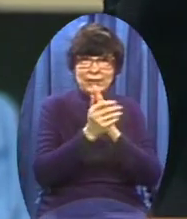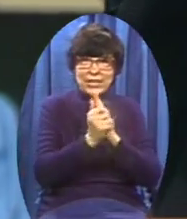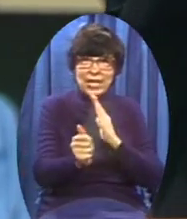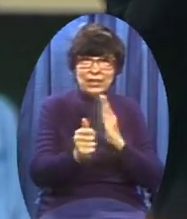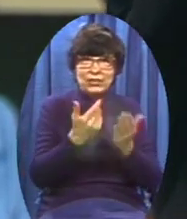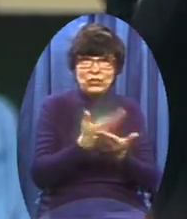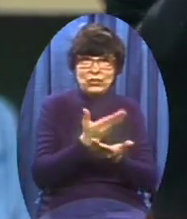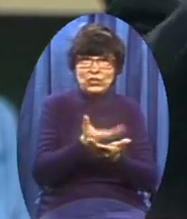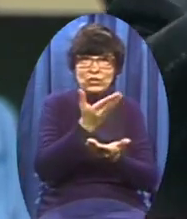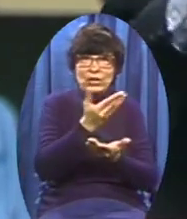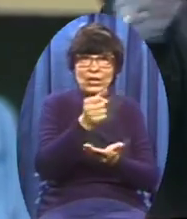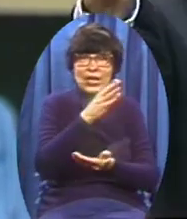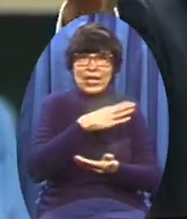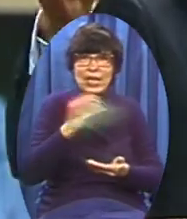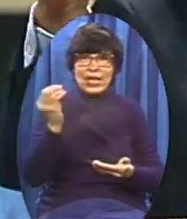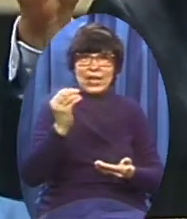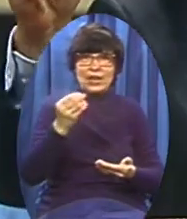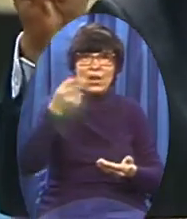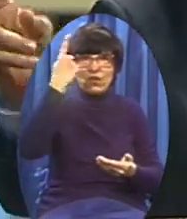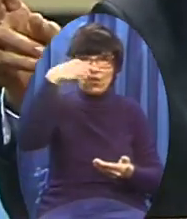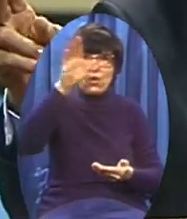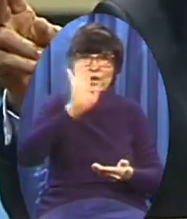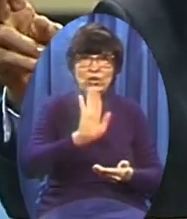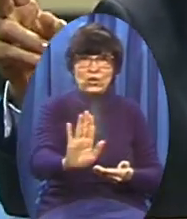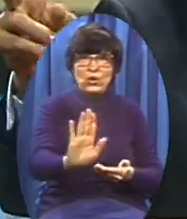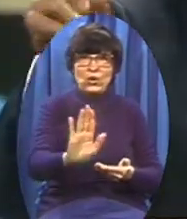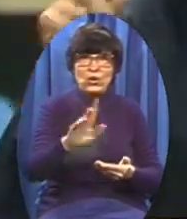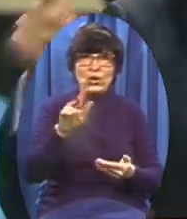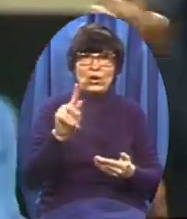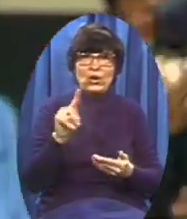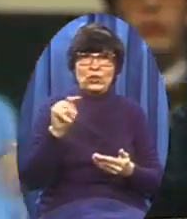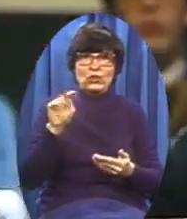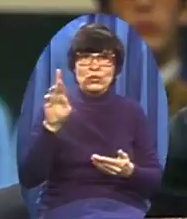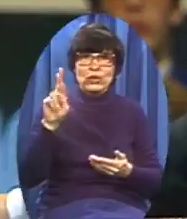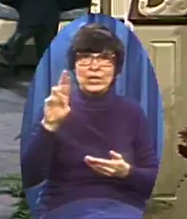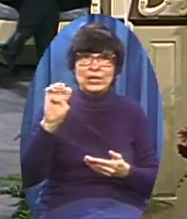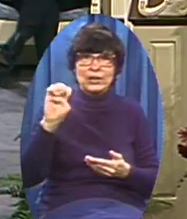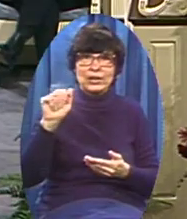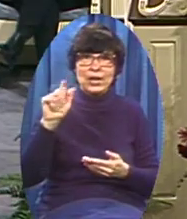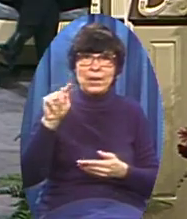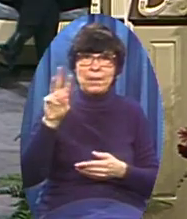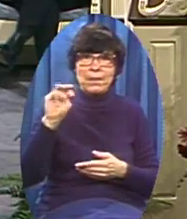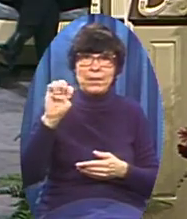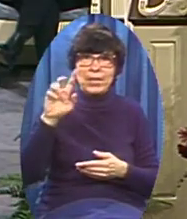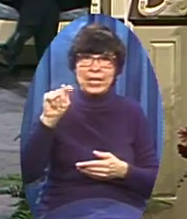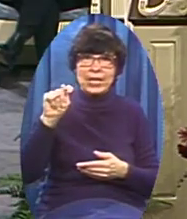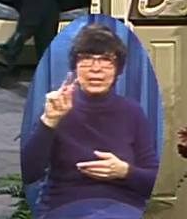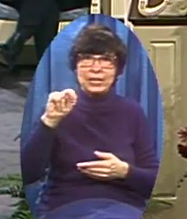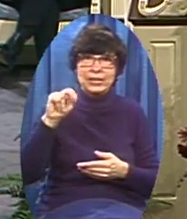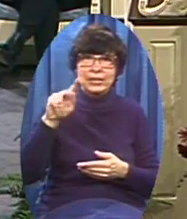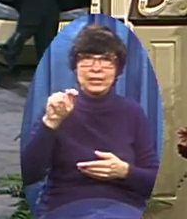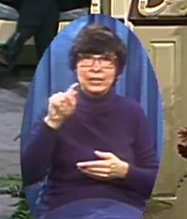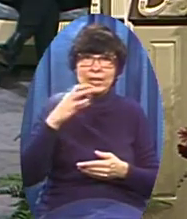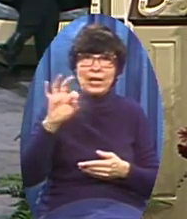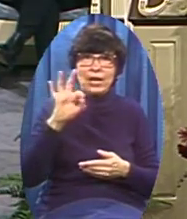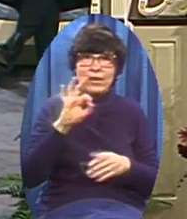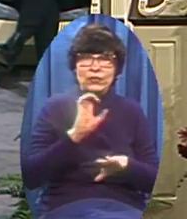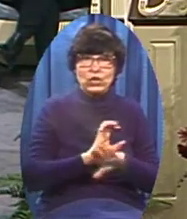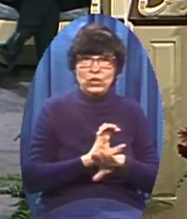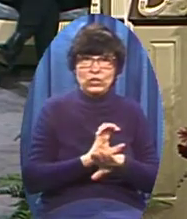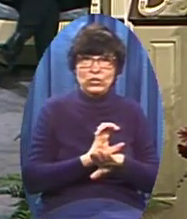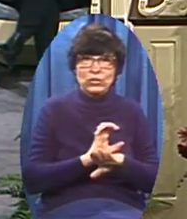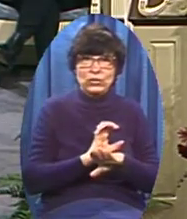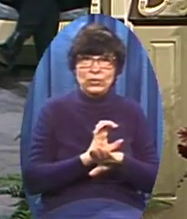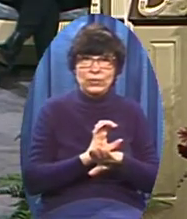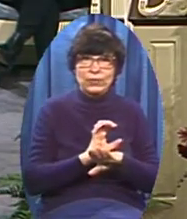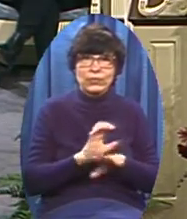all, of the way you treat his Christ. Second, the way you treat his church. Third, the way you treat this clergyman, this pastor. The